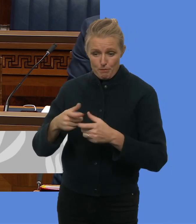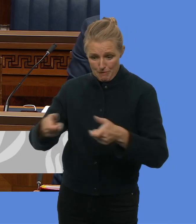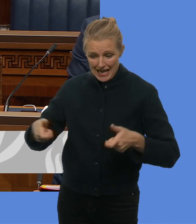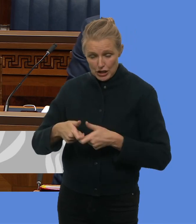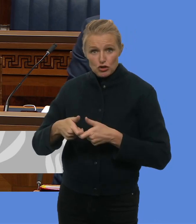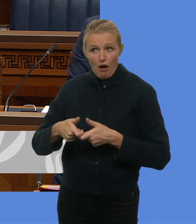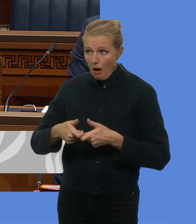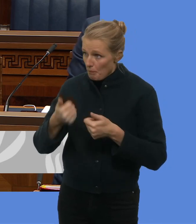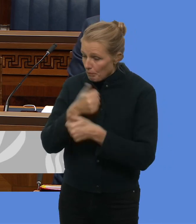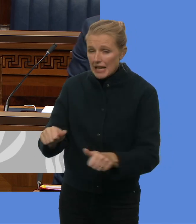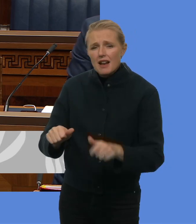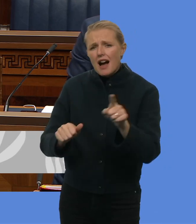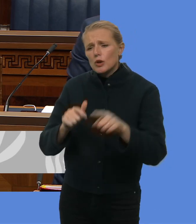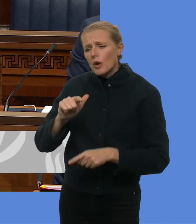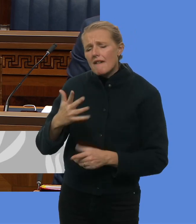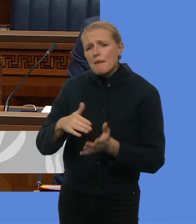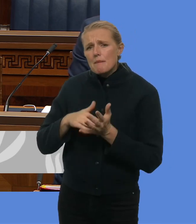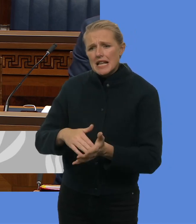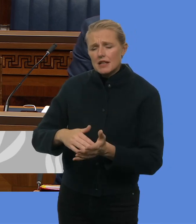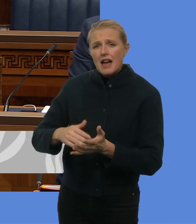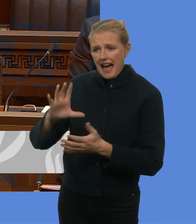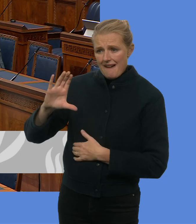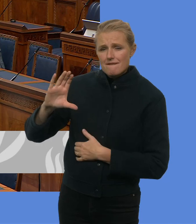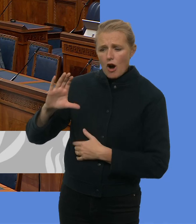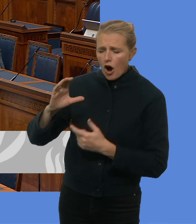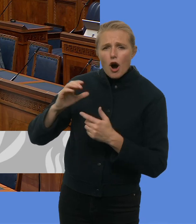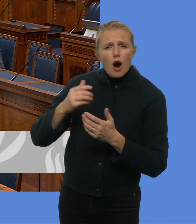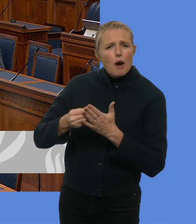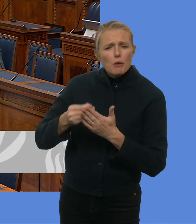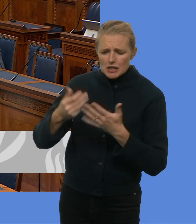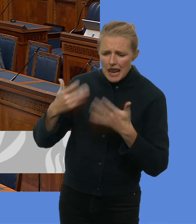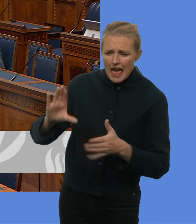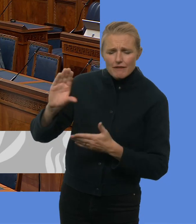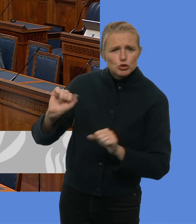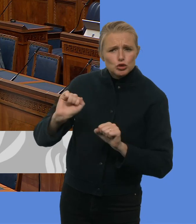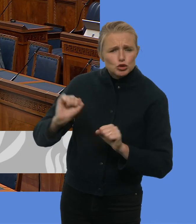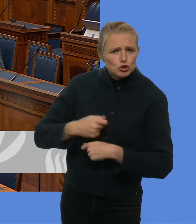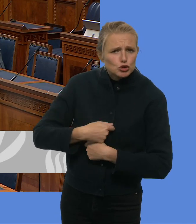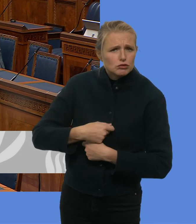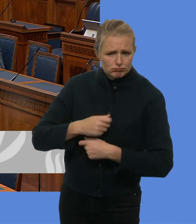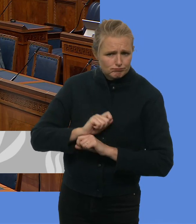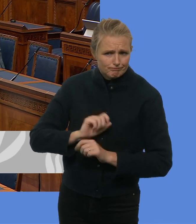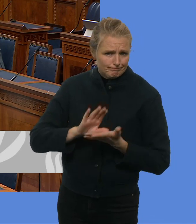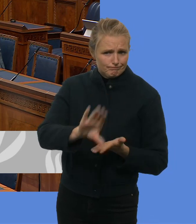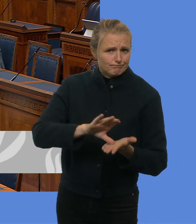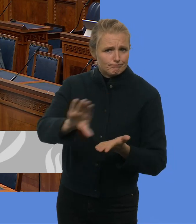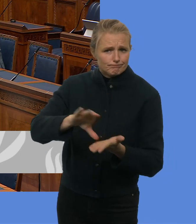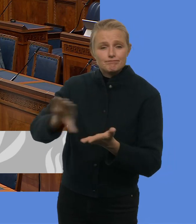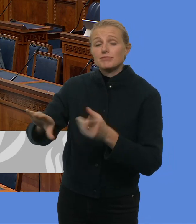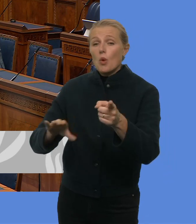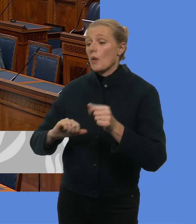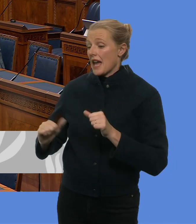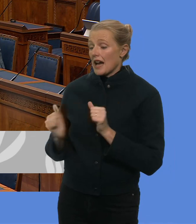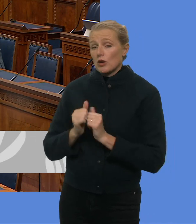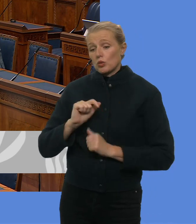how much of that package has still outstanding to roll out? Well, the Executive agreed £25 million to be